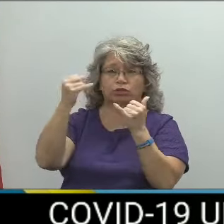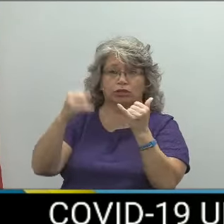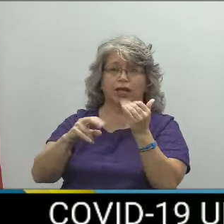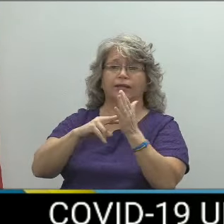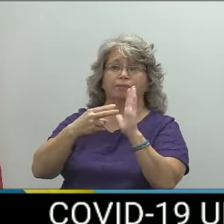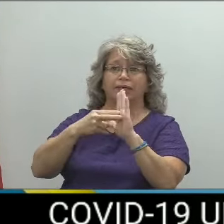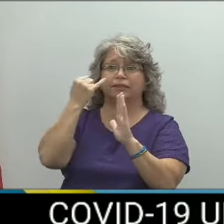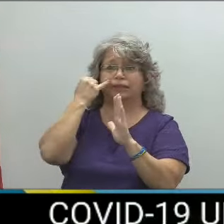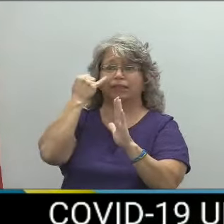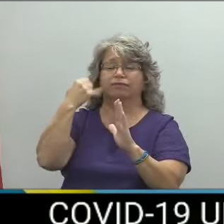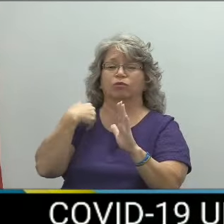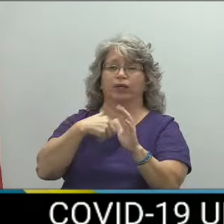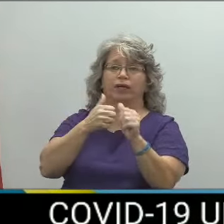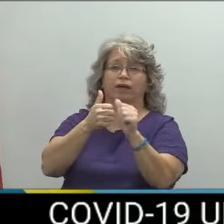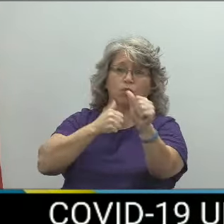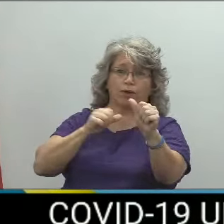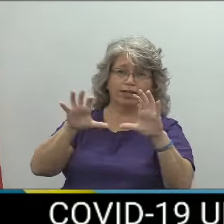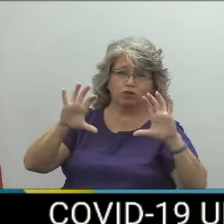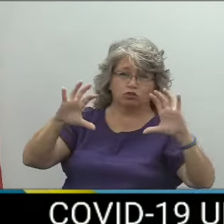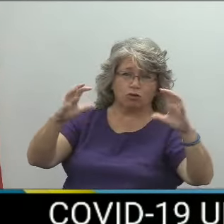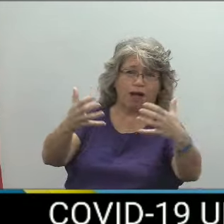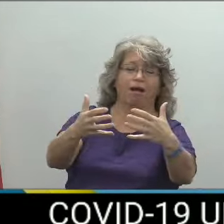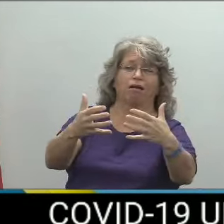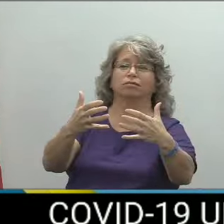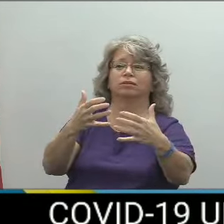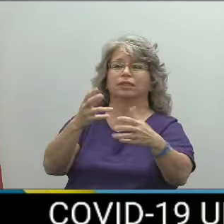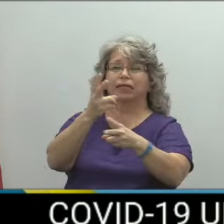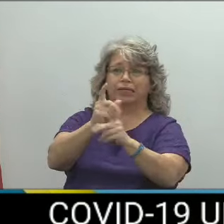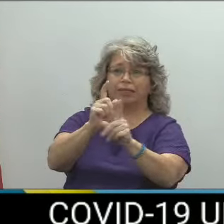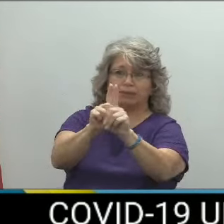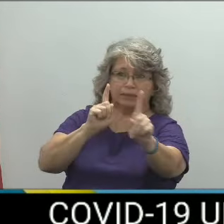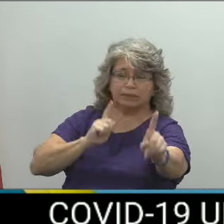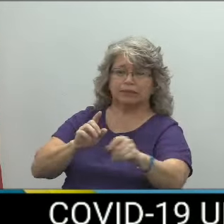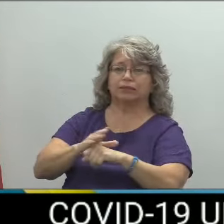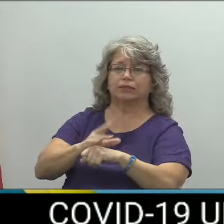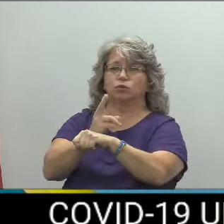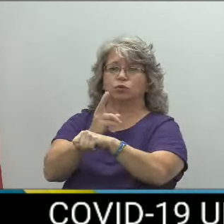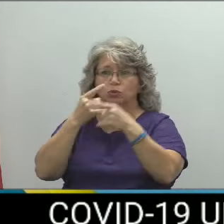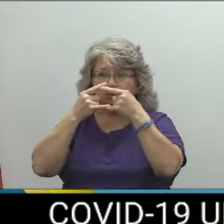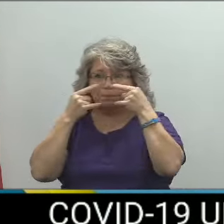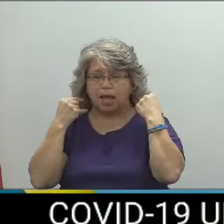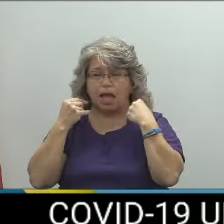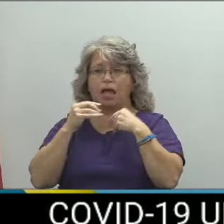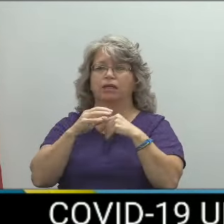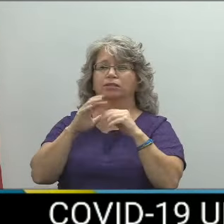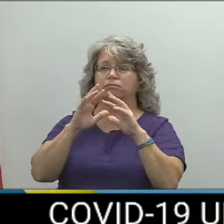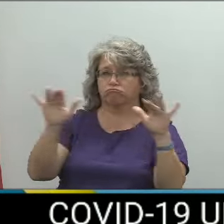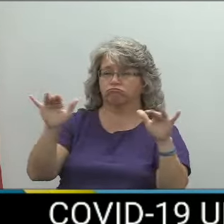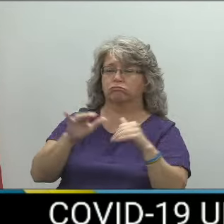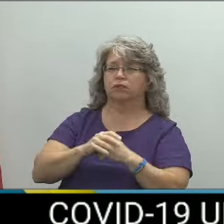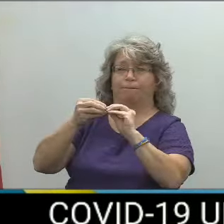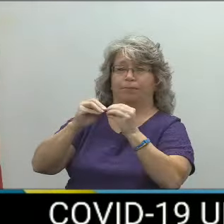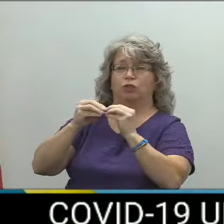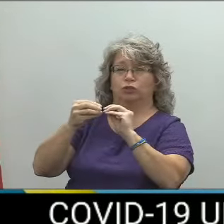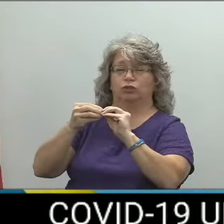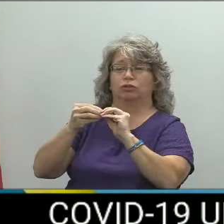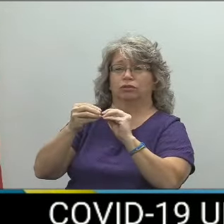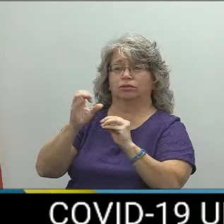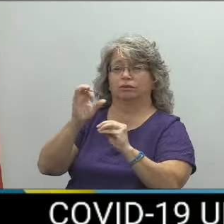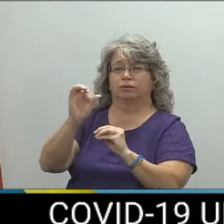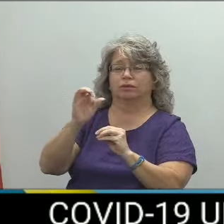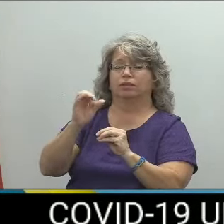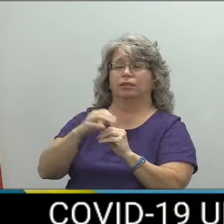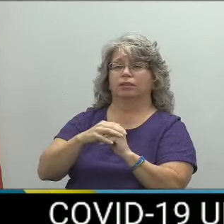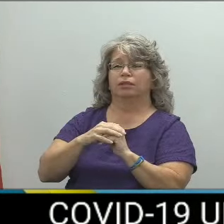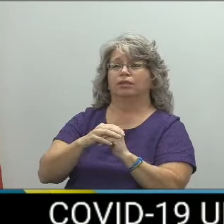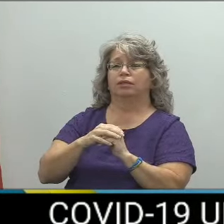mask. If you hit next, I looked at the data and I put in the data points between